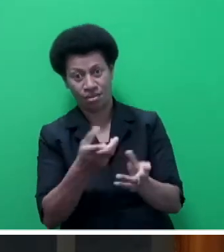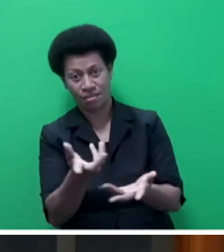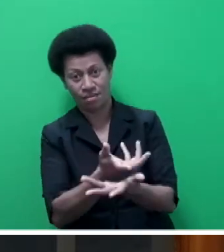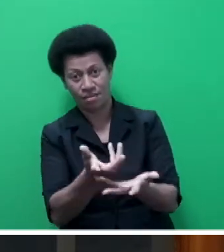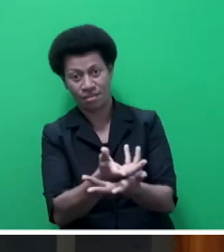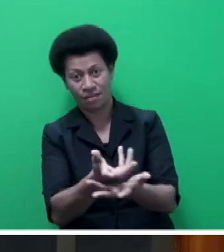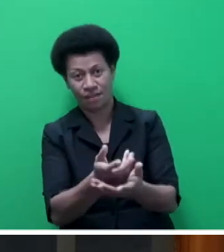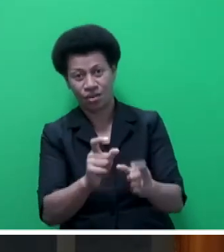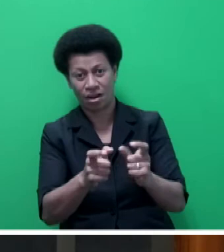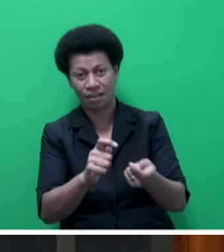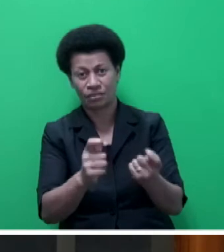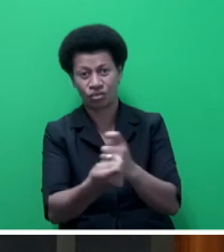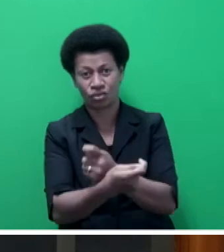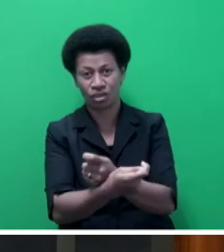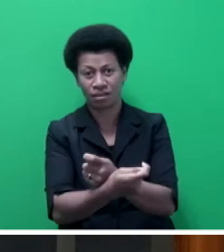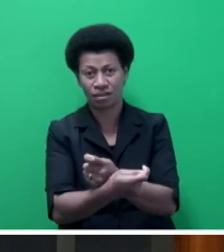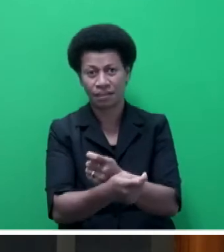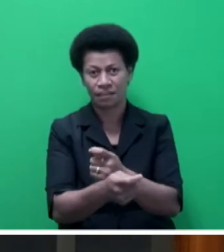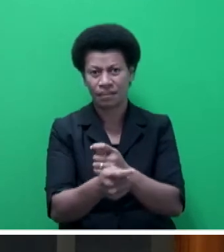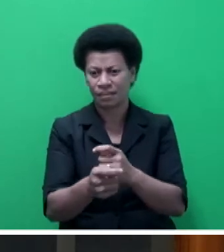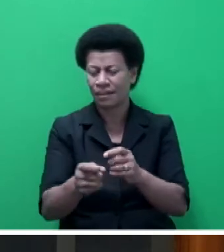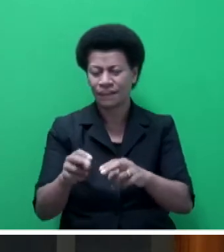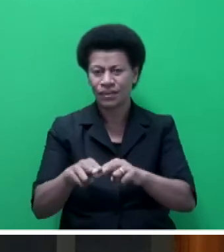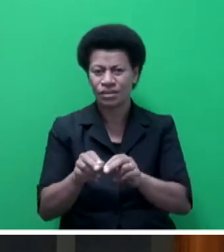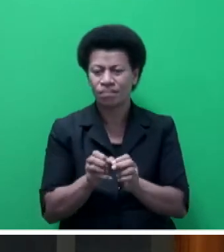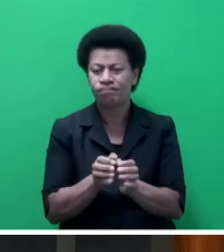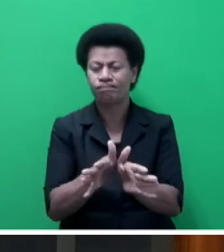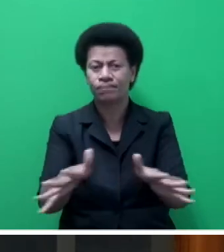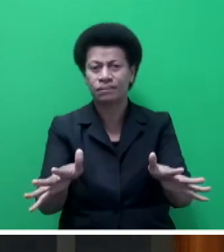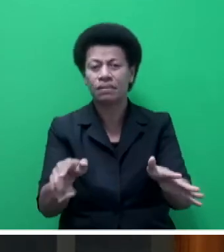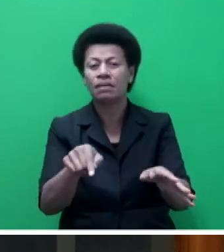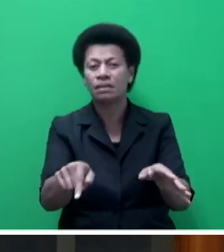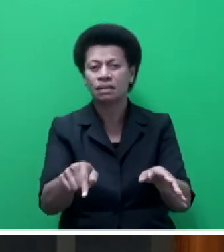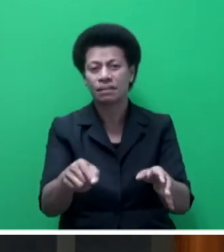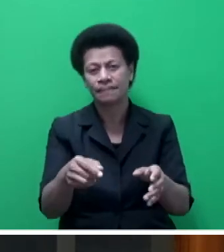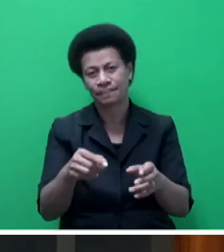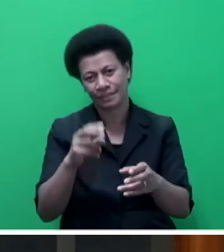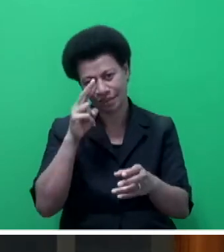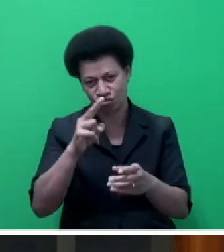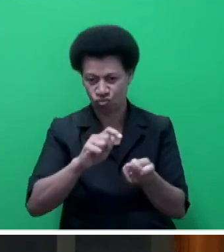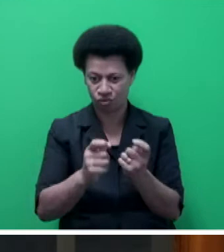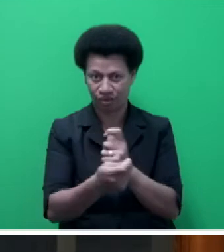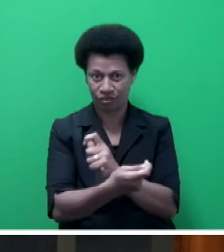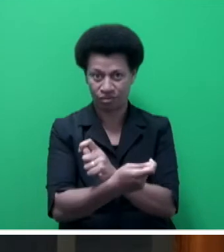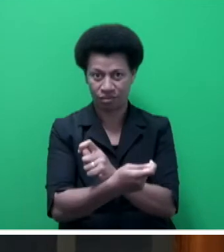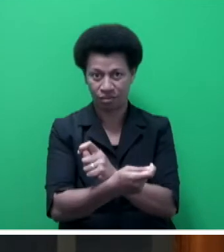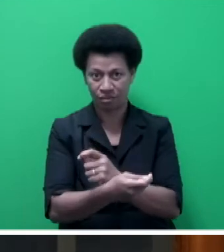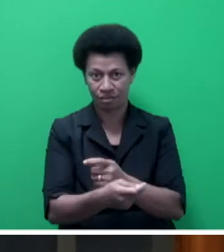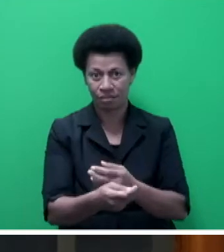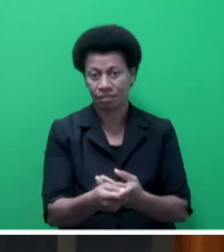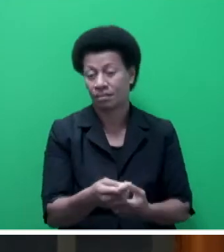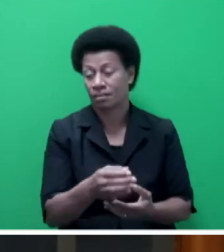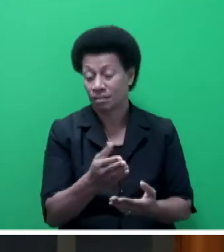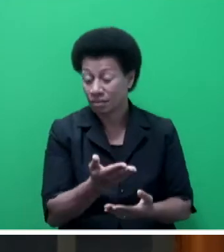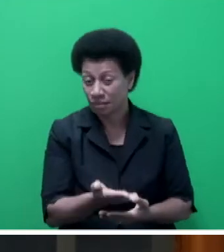change and broader national development are dominated by urban youths. It is rather unfortunate